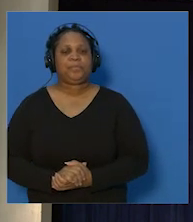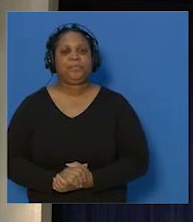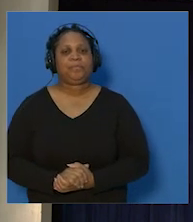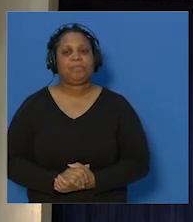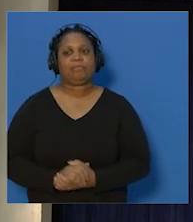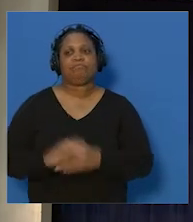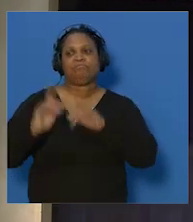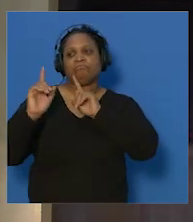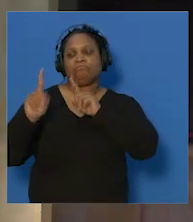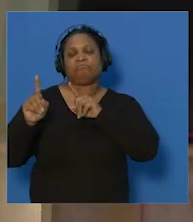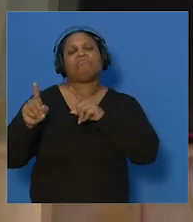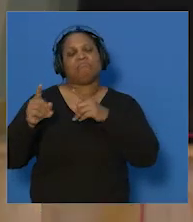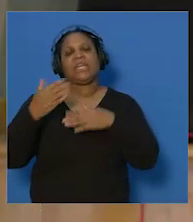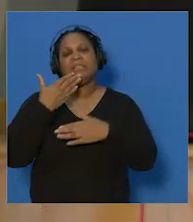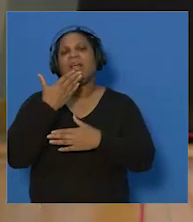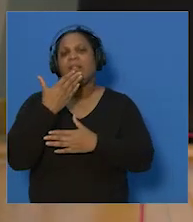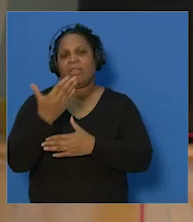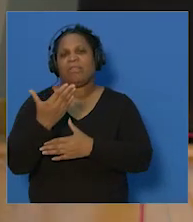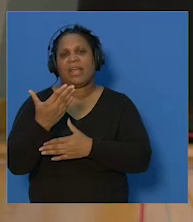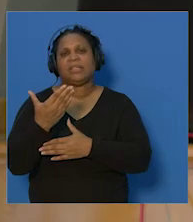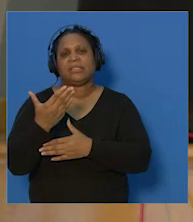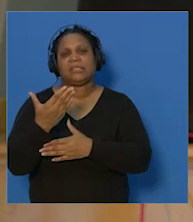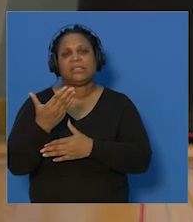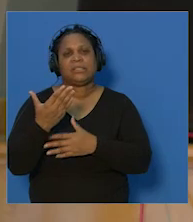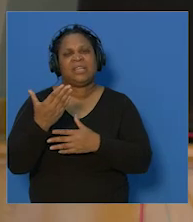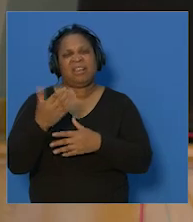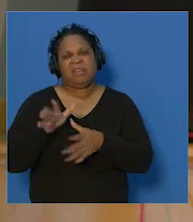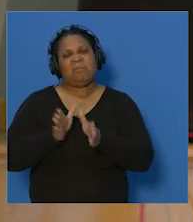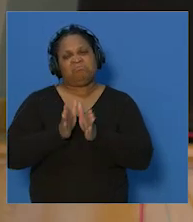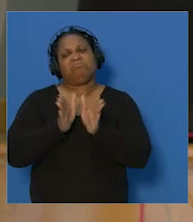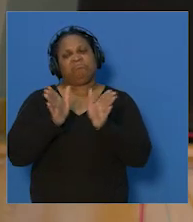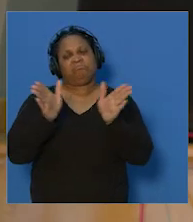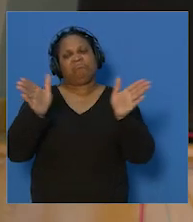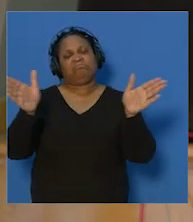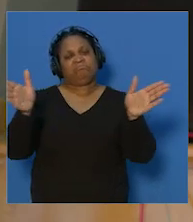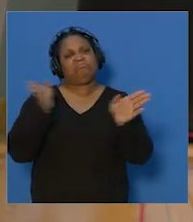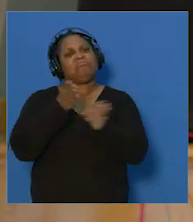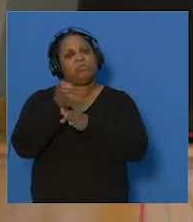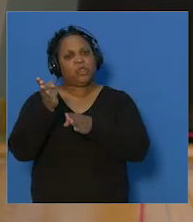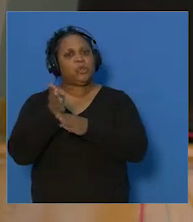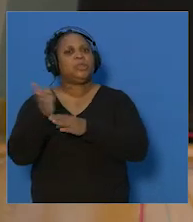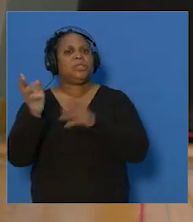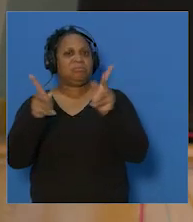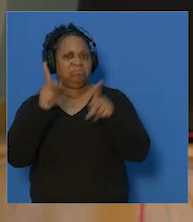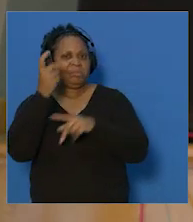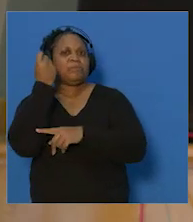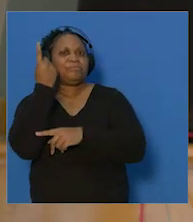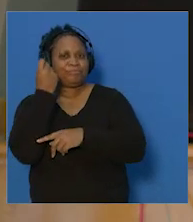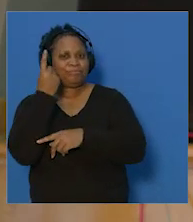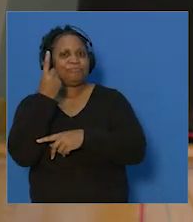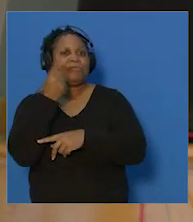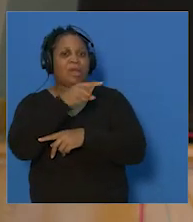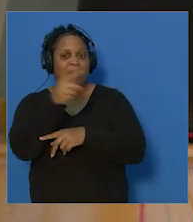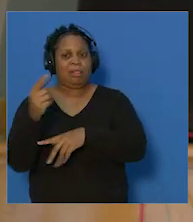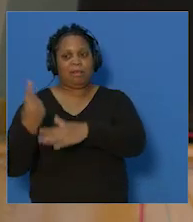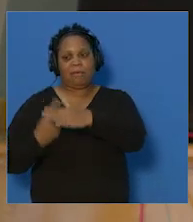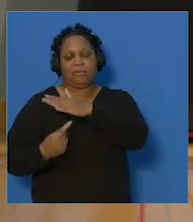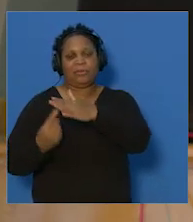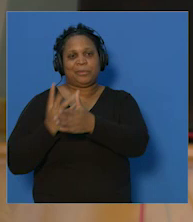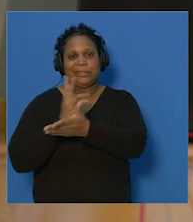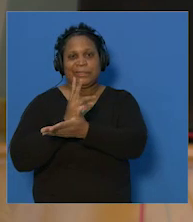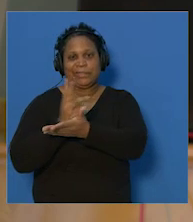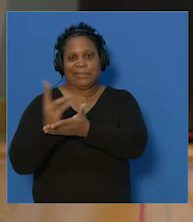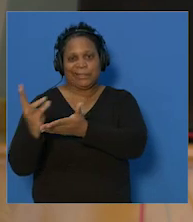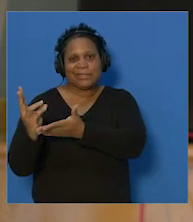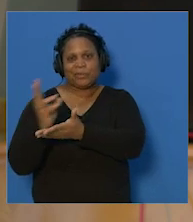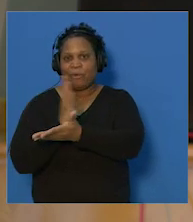Thanks, Fiona, for that question. I think by and large, the majority of people get it, because many people have either been in quarantine for 6 weeks or 4